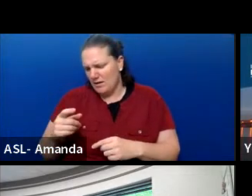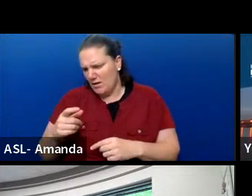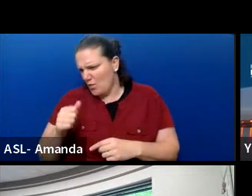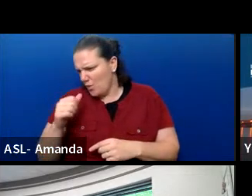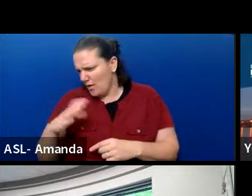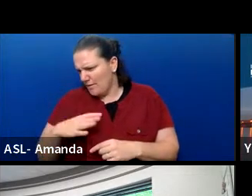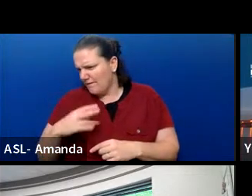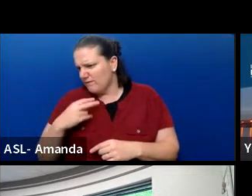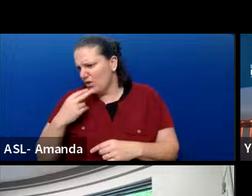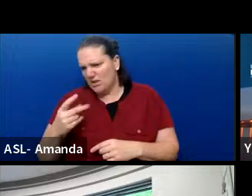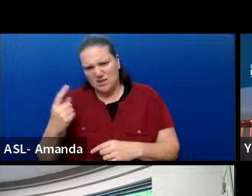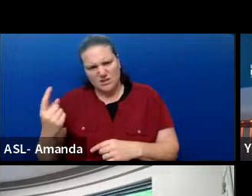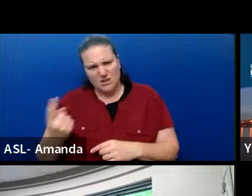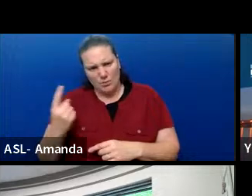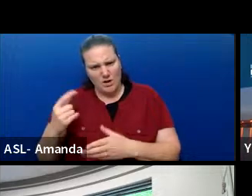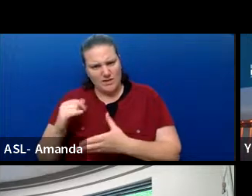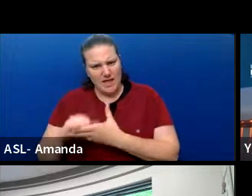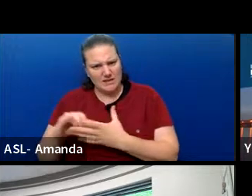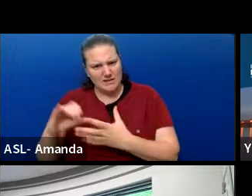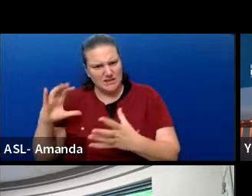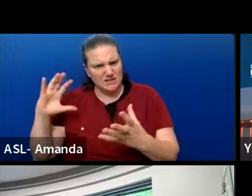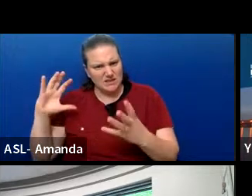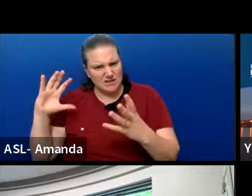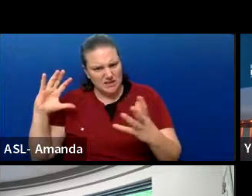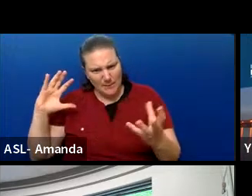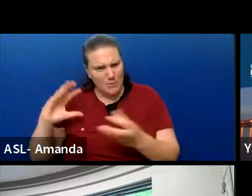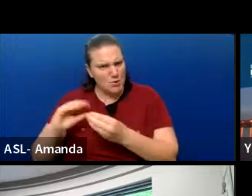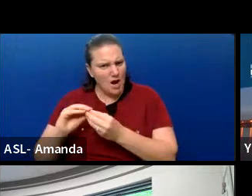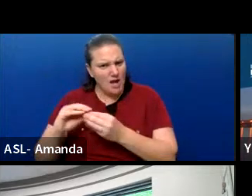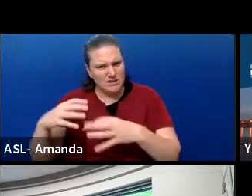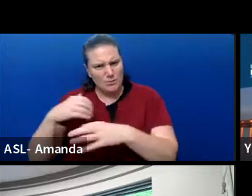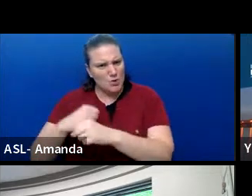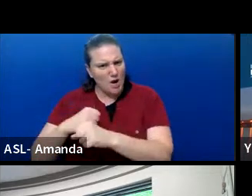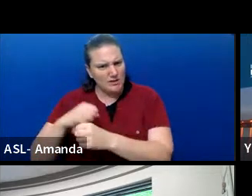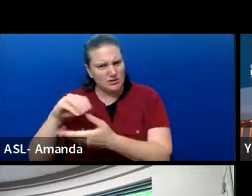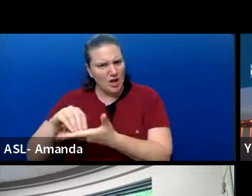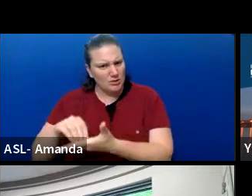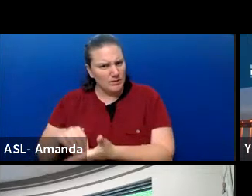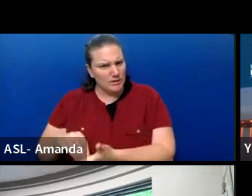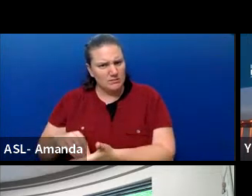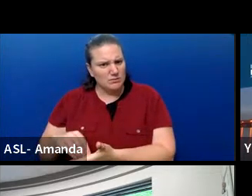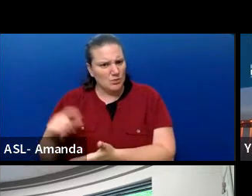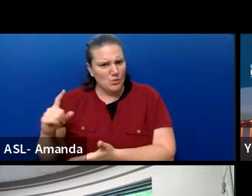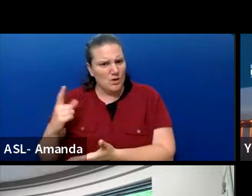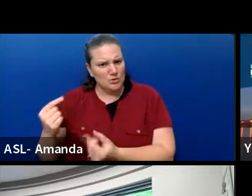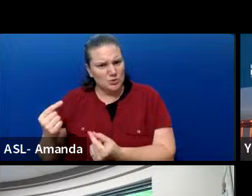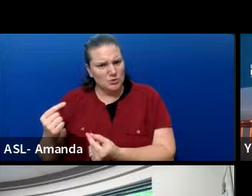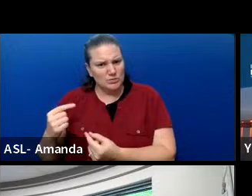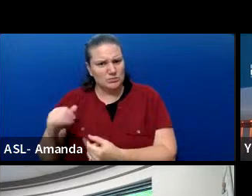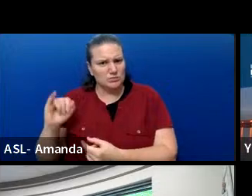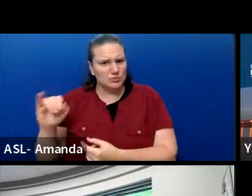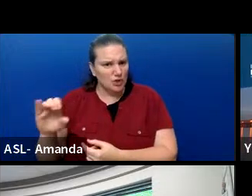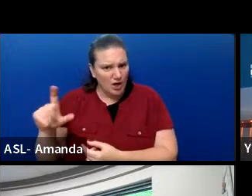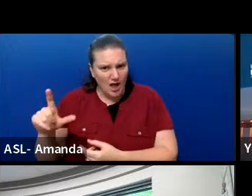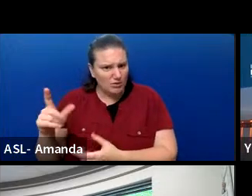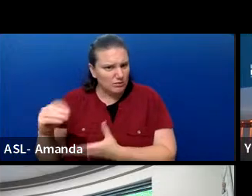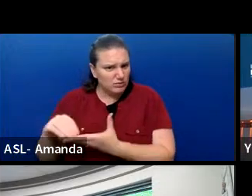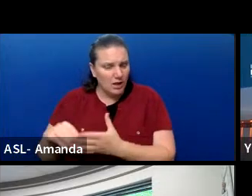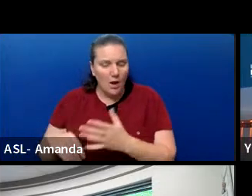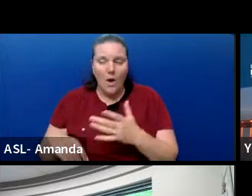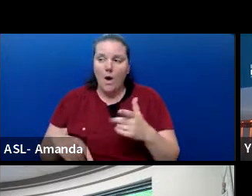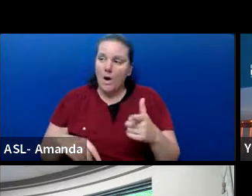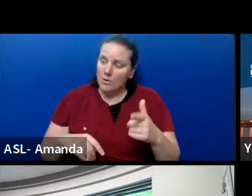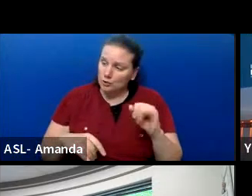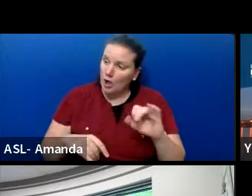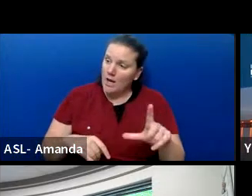and documented, what's been done to date, all the things you just mentioned, both you know, Greg and Janelle and Shannon? I'm sure we could probably pull